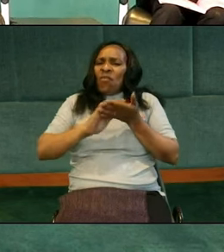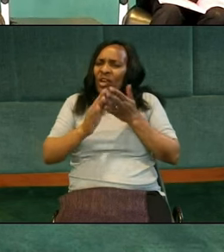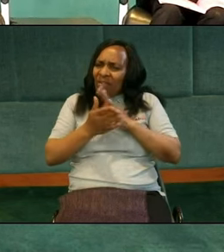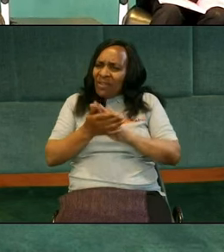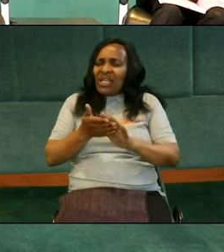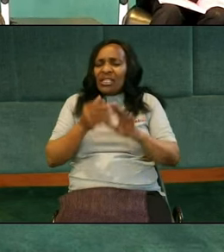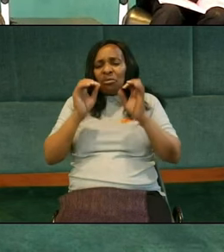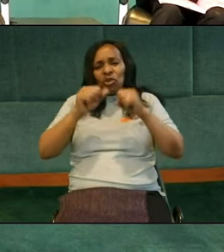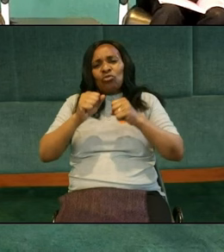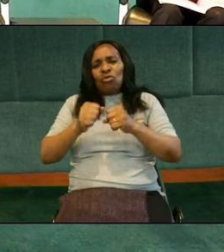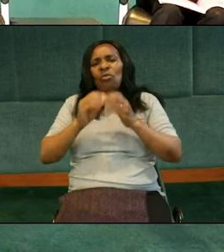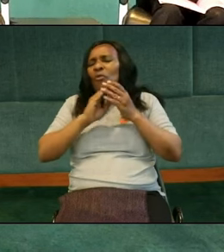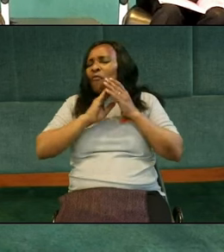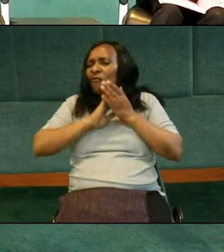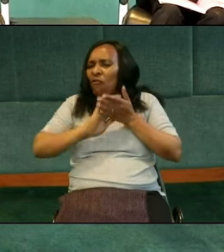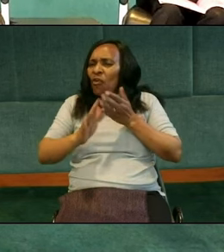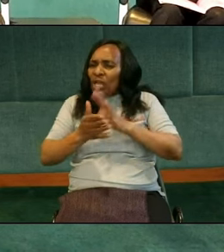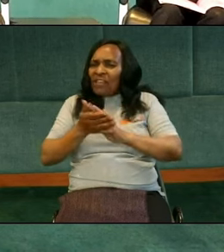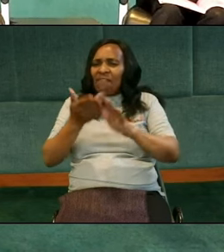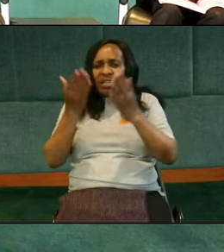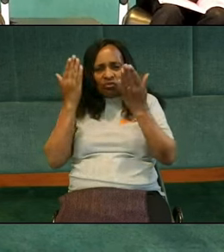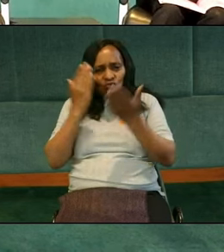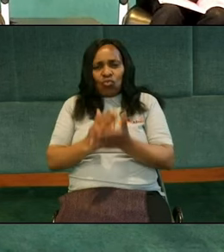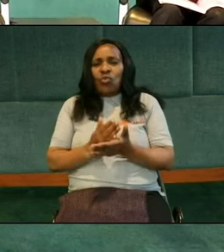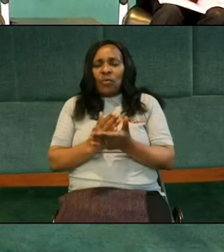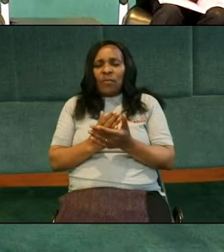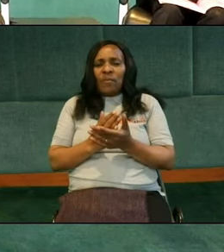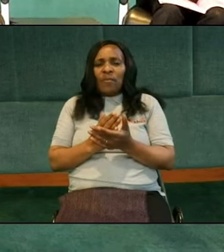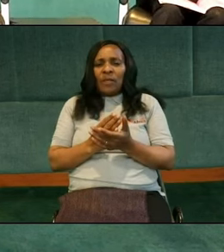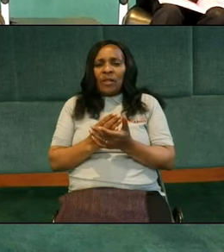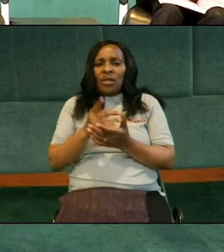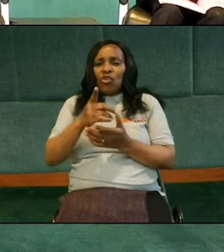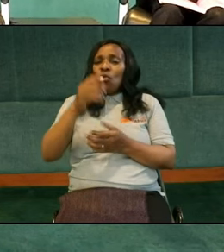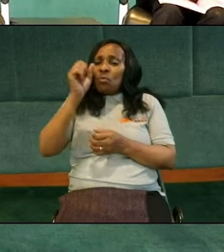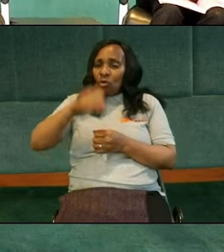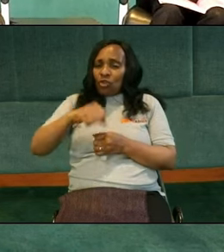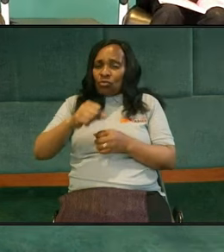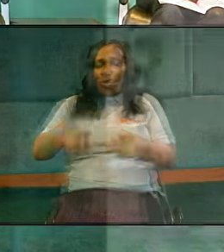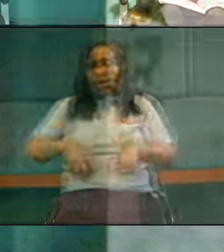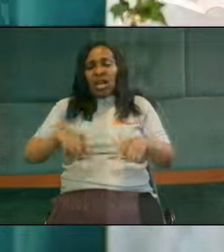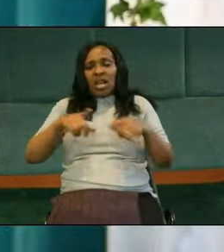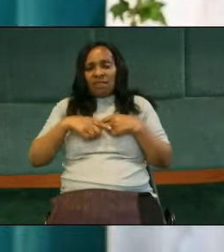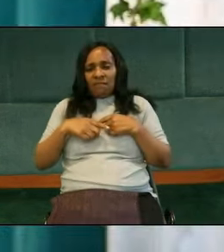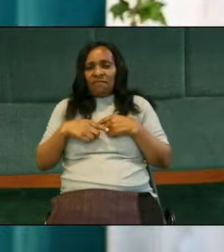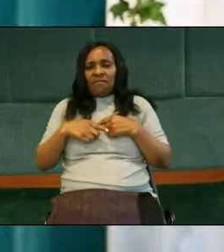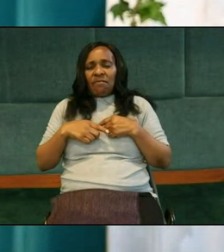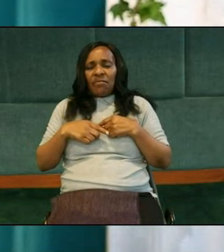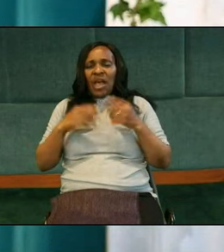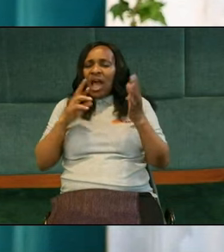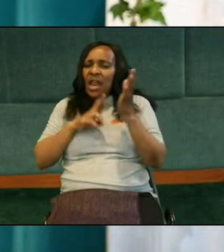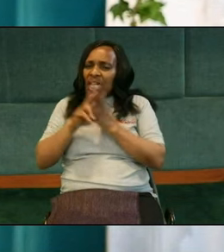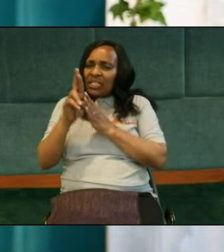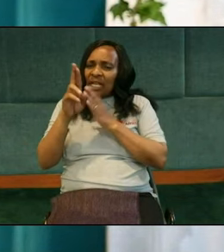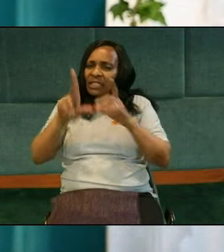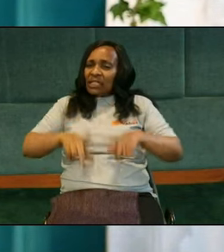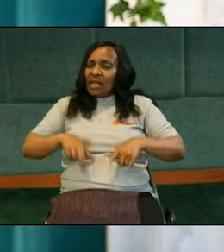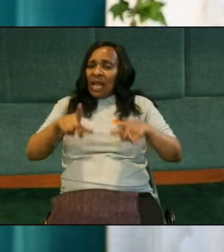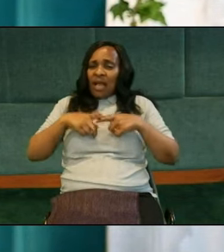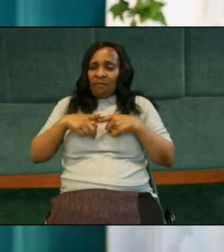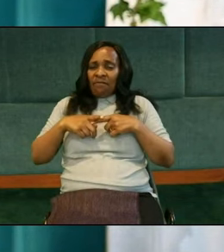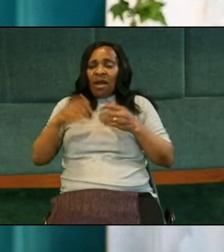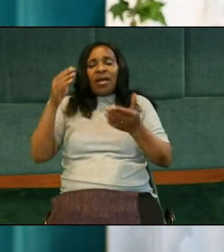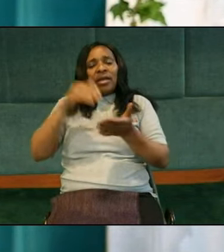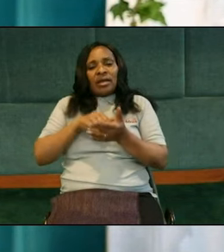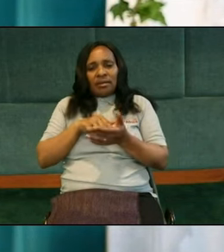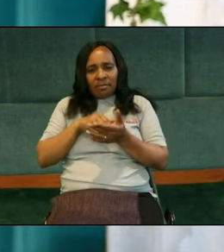you'll be forgiven and you can live a righteous life